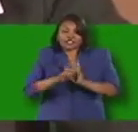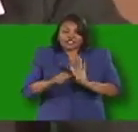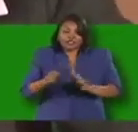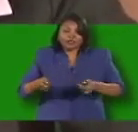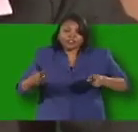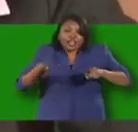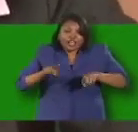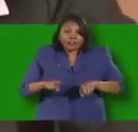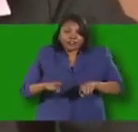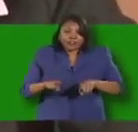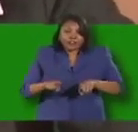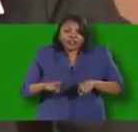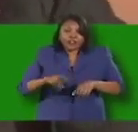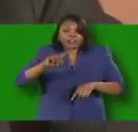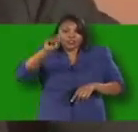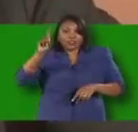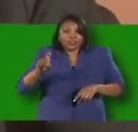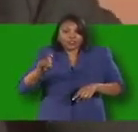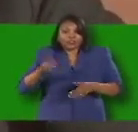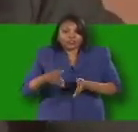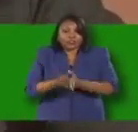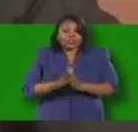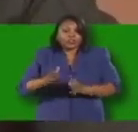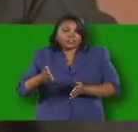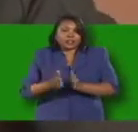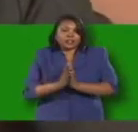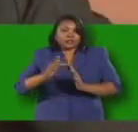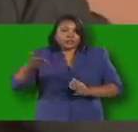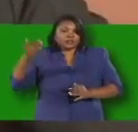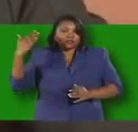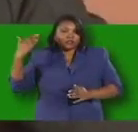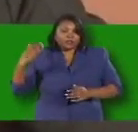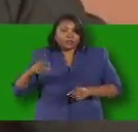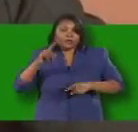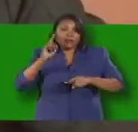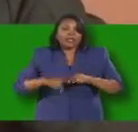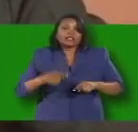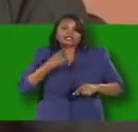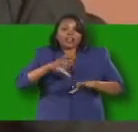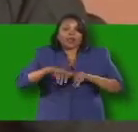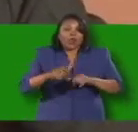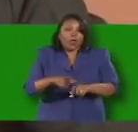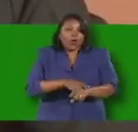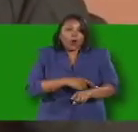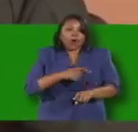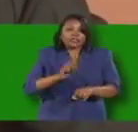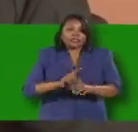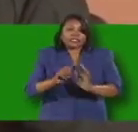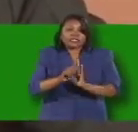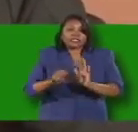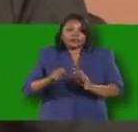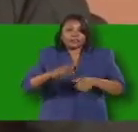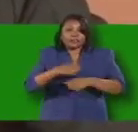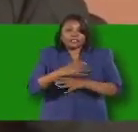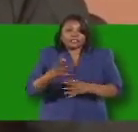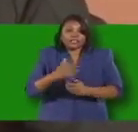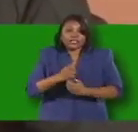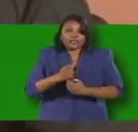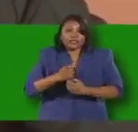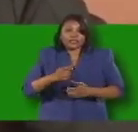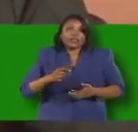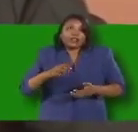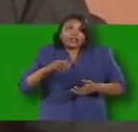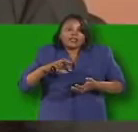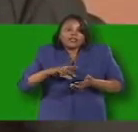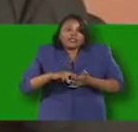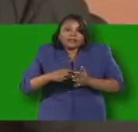which is part of the question I was asked before, is that we cannot determine how long it will take because then essentially that depends on how